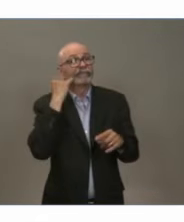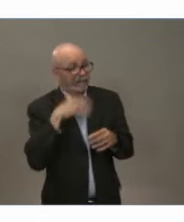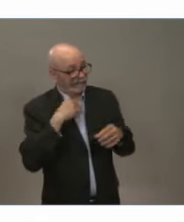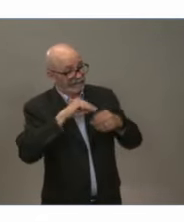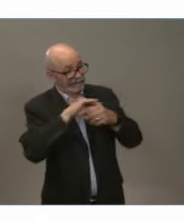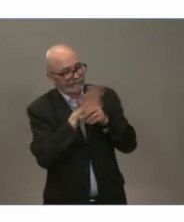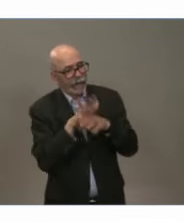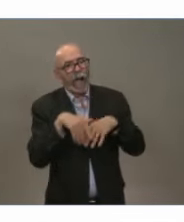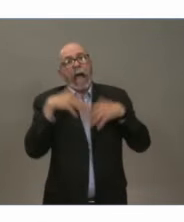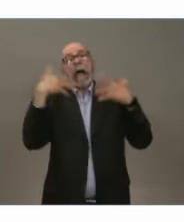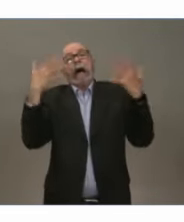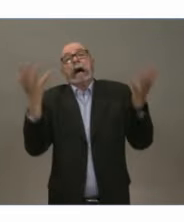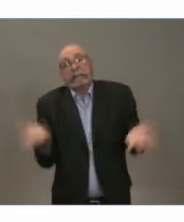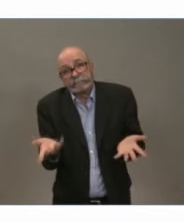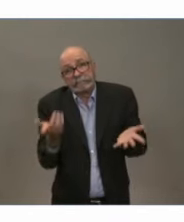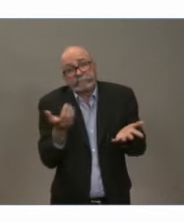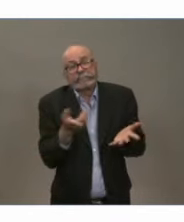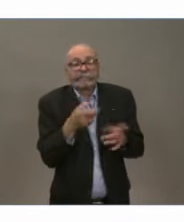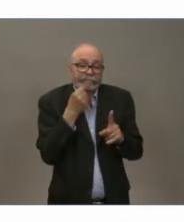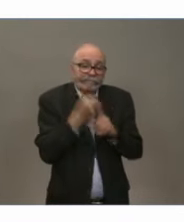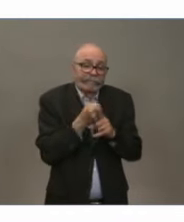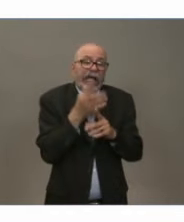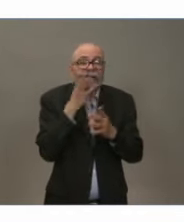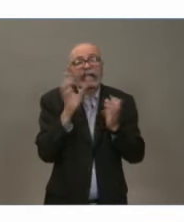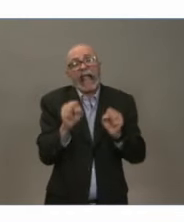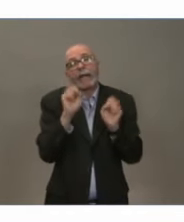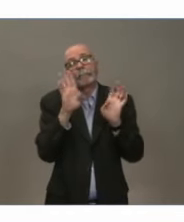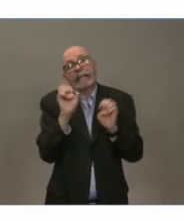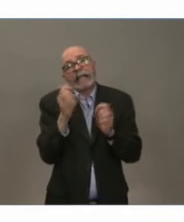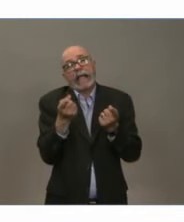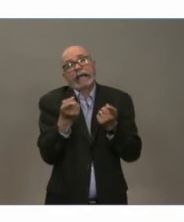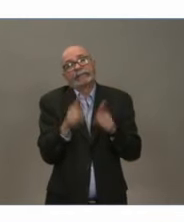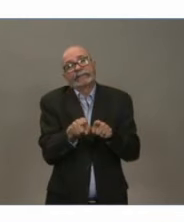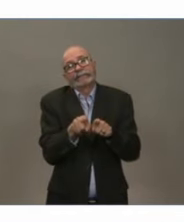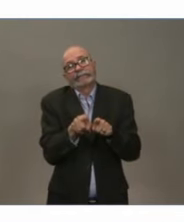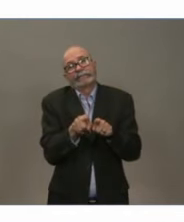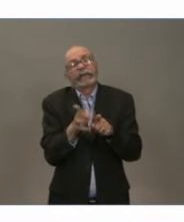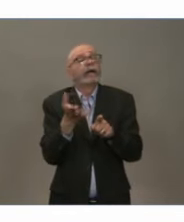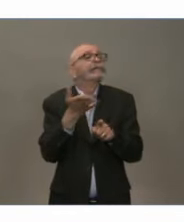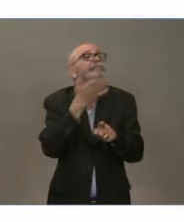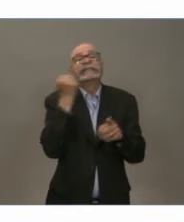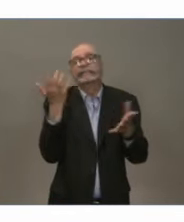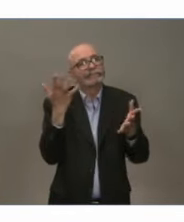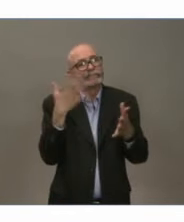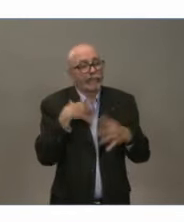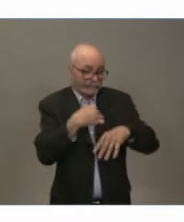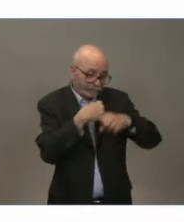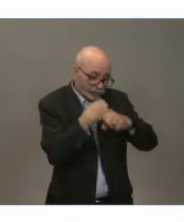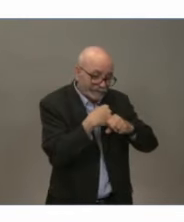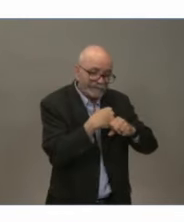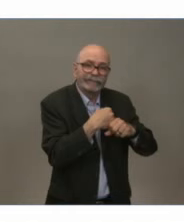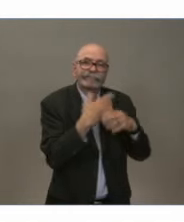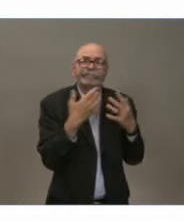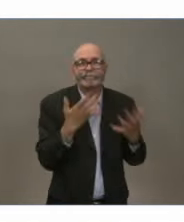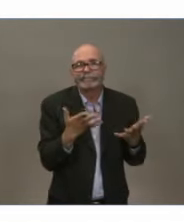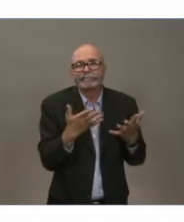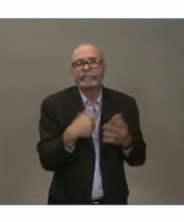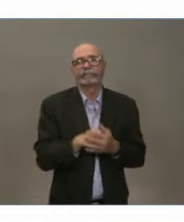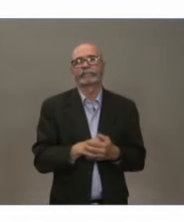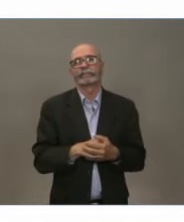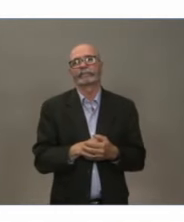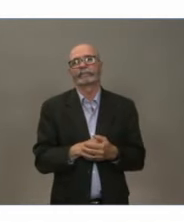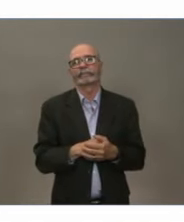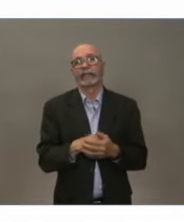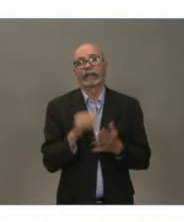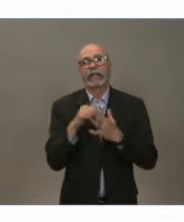as I talked about earlier, we have done what we can to protect long-term care facilities, but it comes back to what do we collectively as communities, what do we